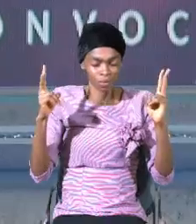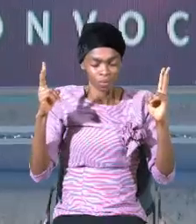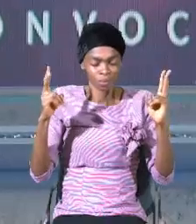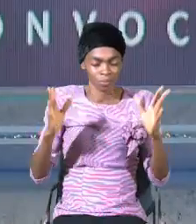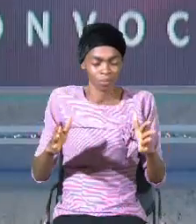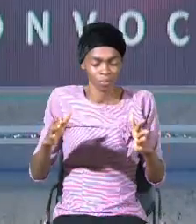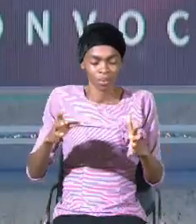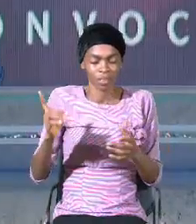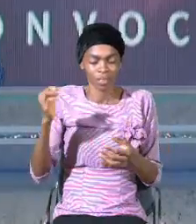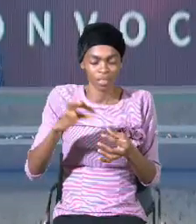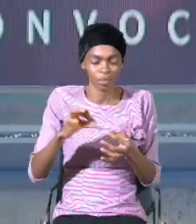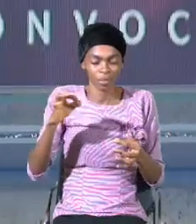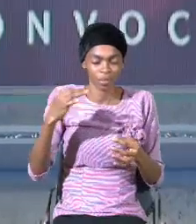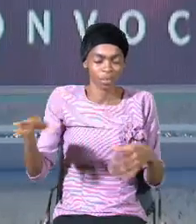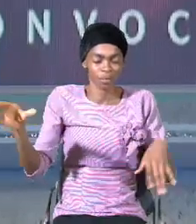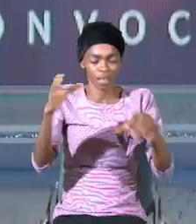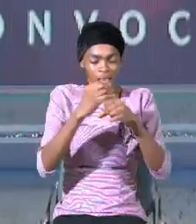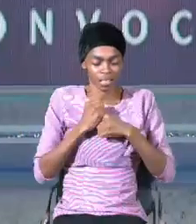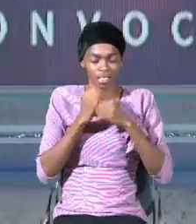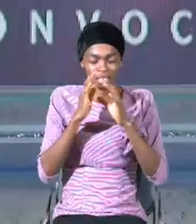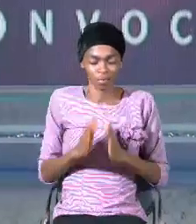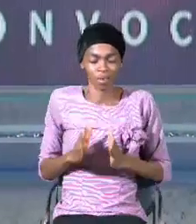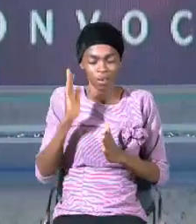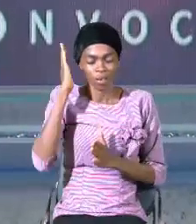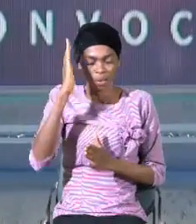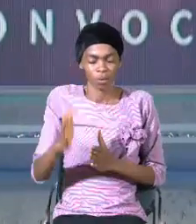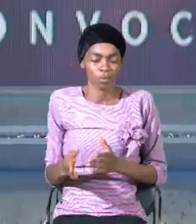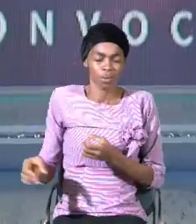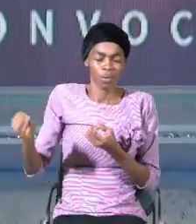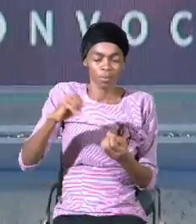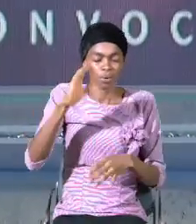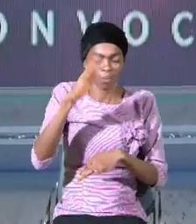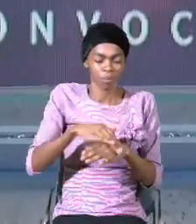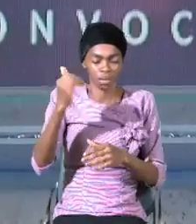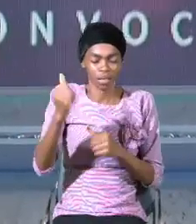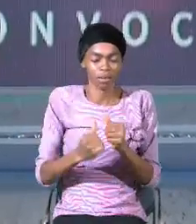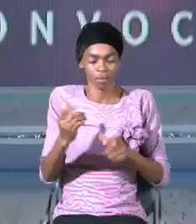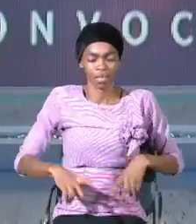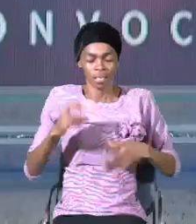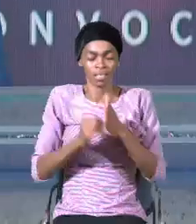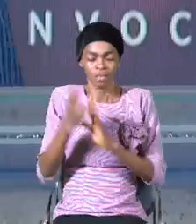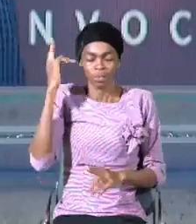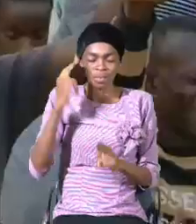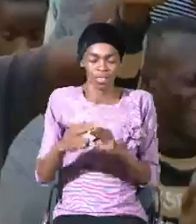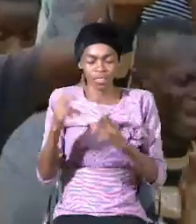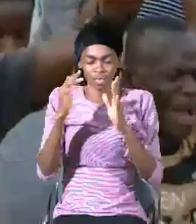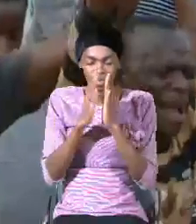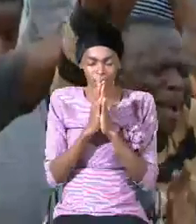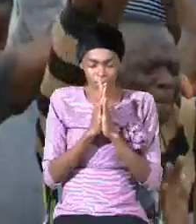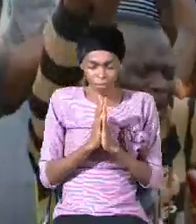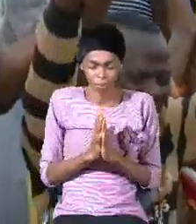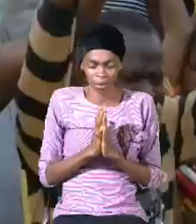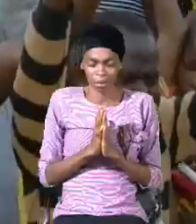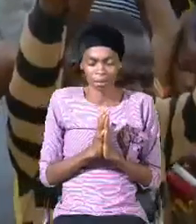spirit of the achiever will come upon everyone in Jesus' name.